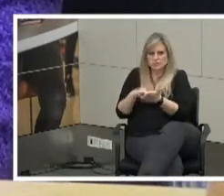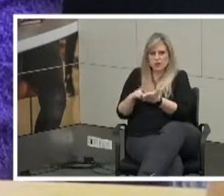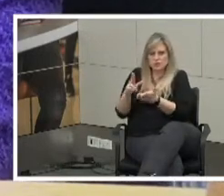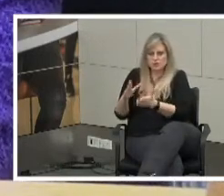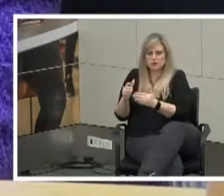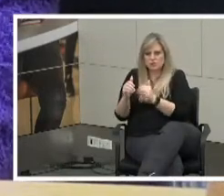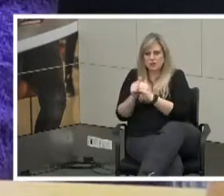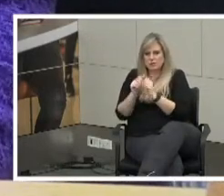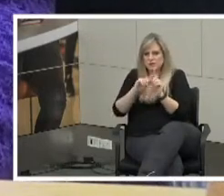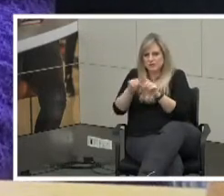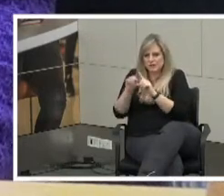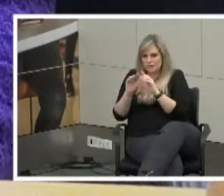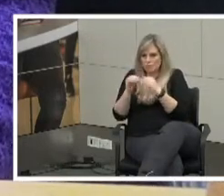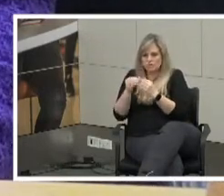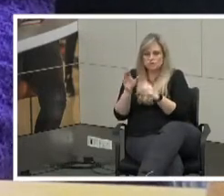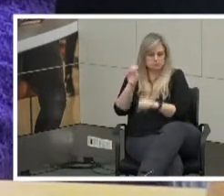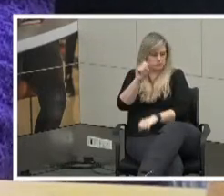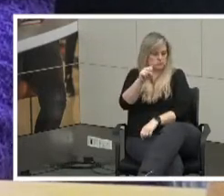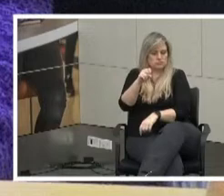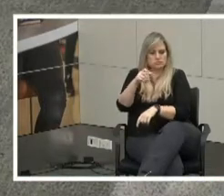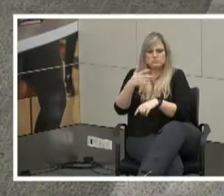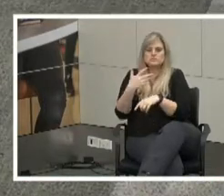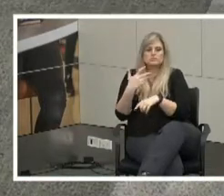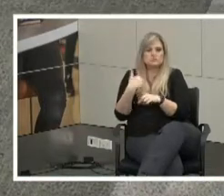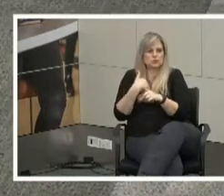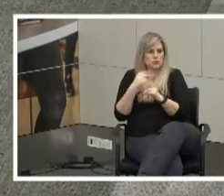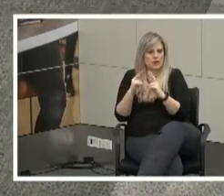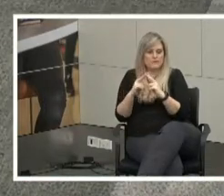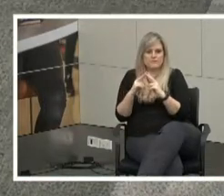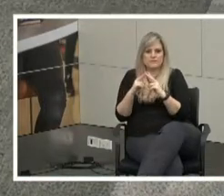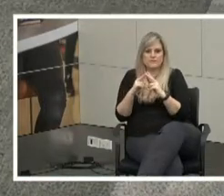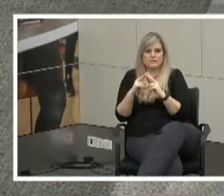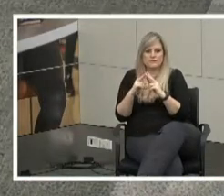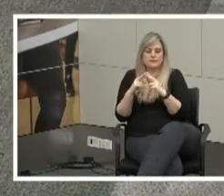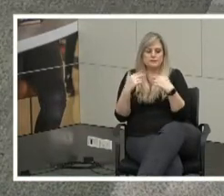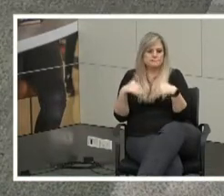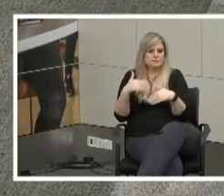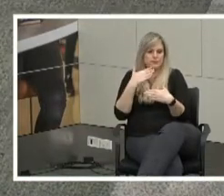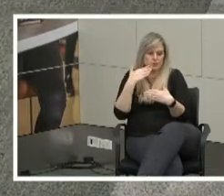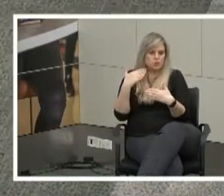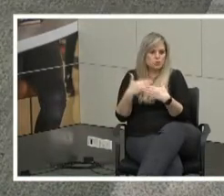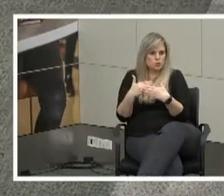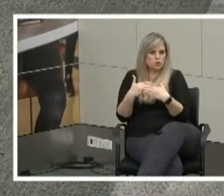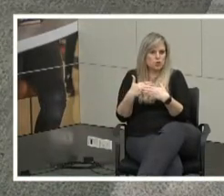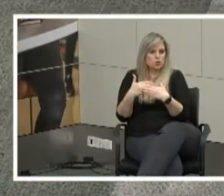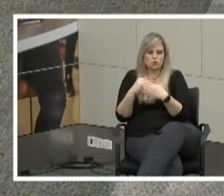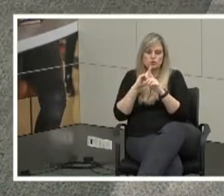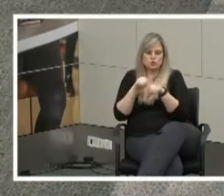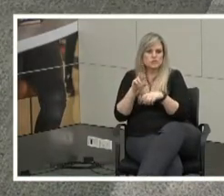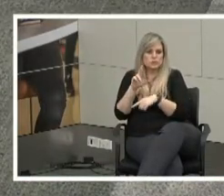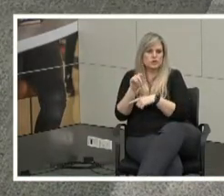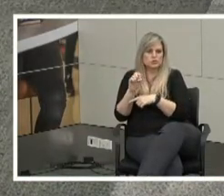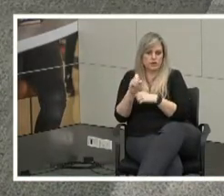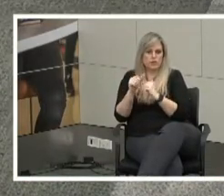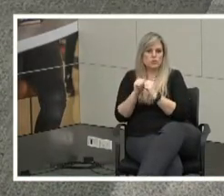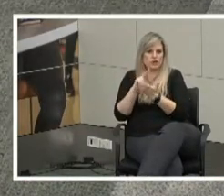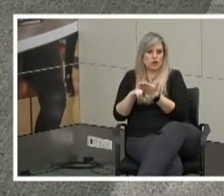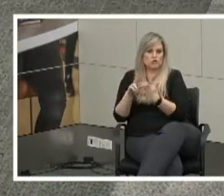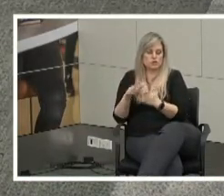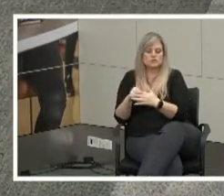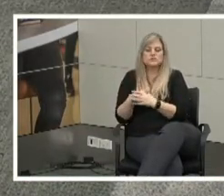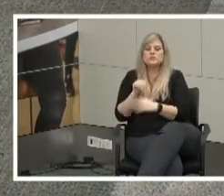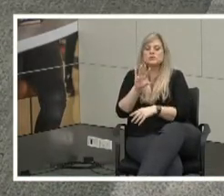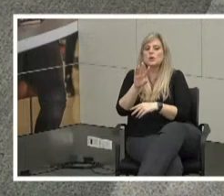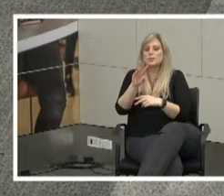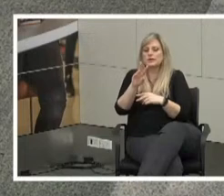different languages it's they we' had very good um response right with our contractors good